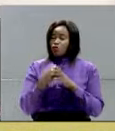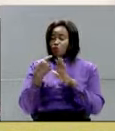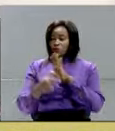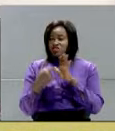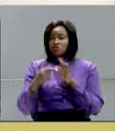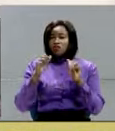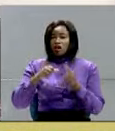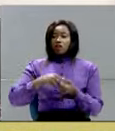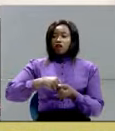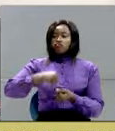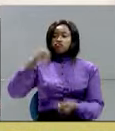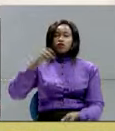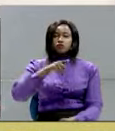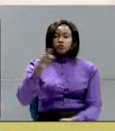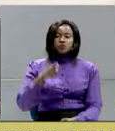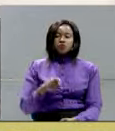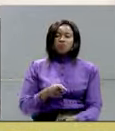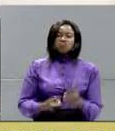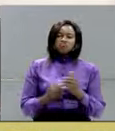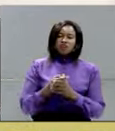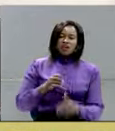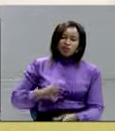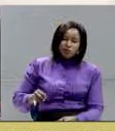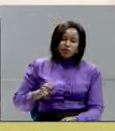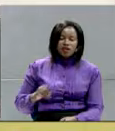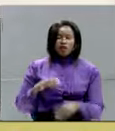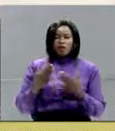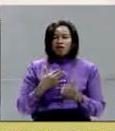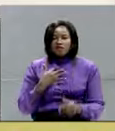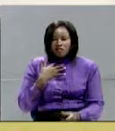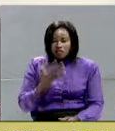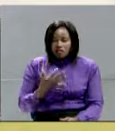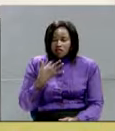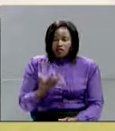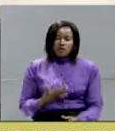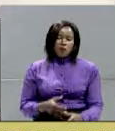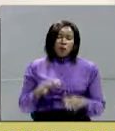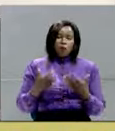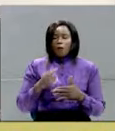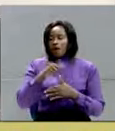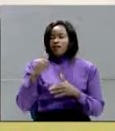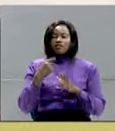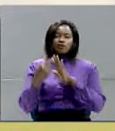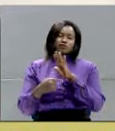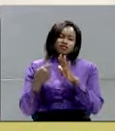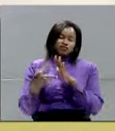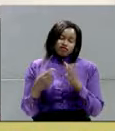getting diarrhea or diarrhea and vomiting or any other condition that